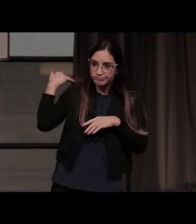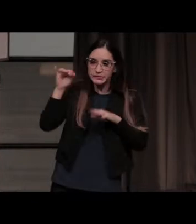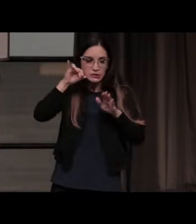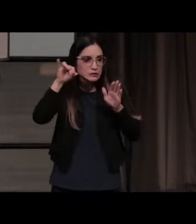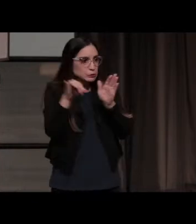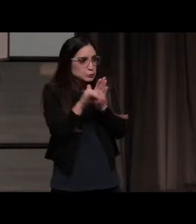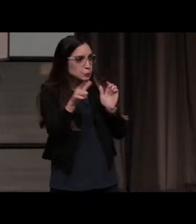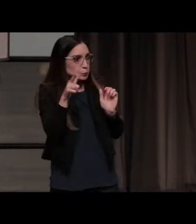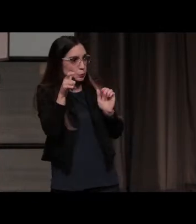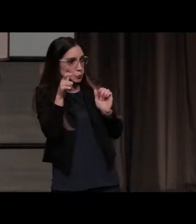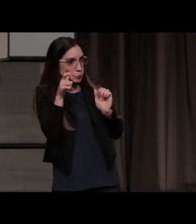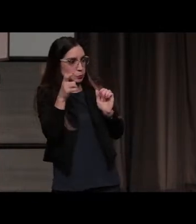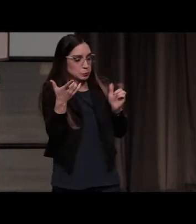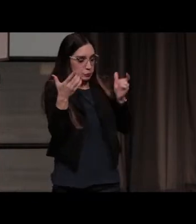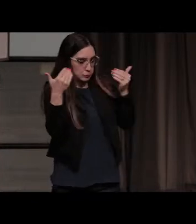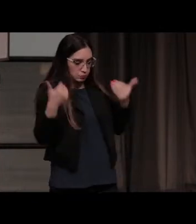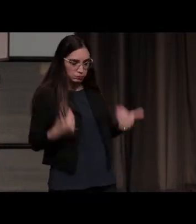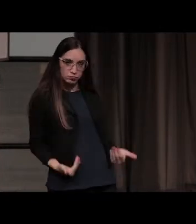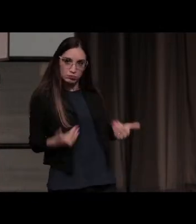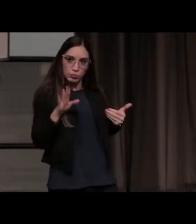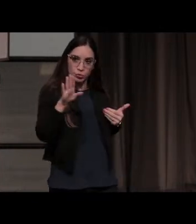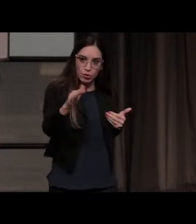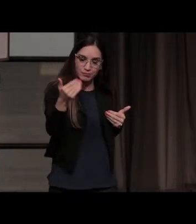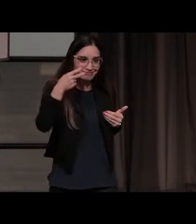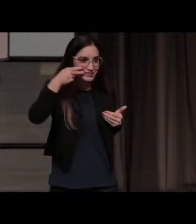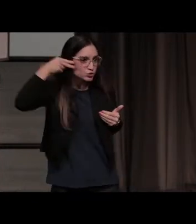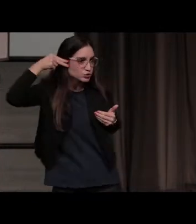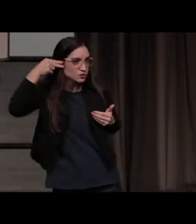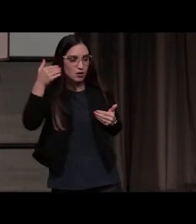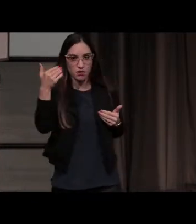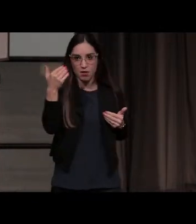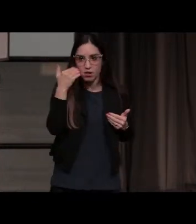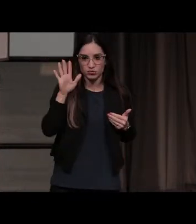identity, Indigenous knowledge, and Seminole visual culture.